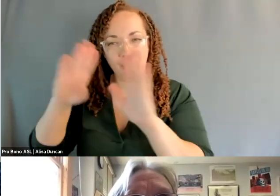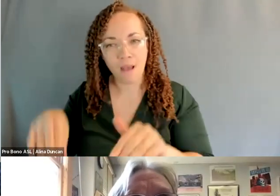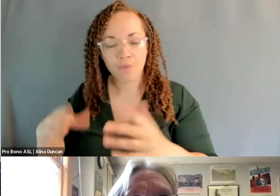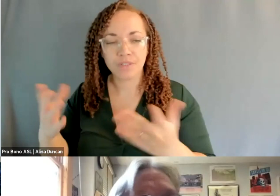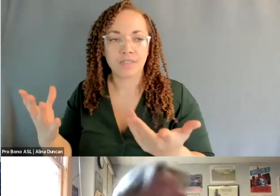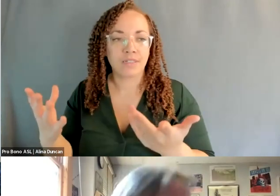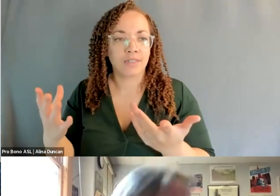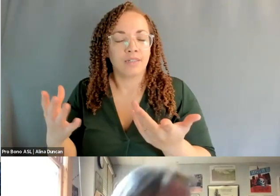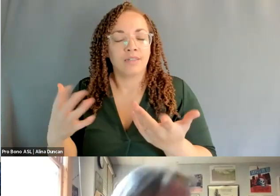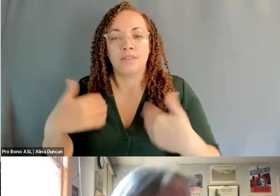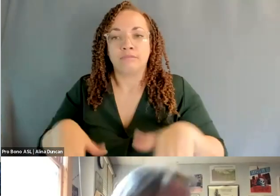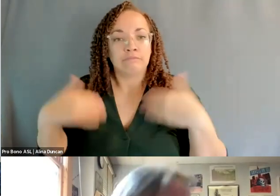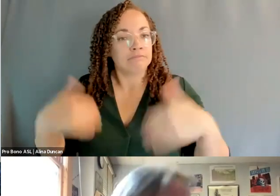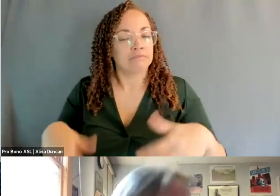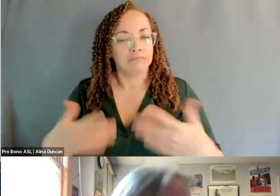a fairly